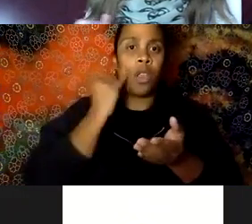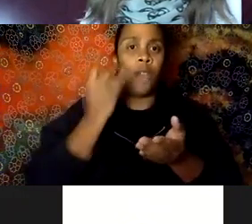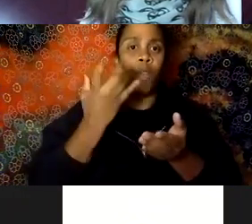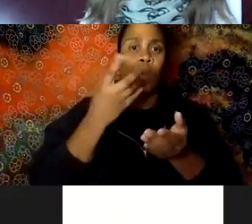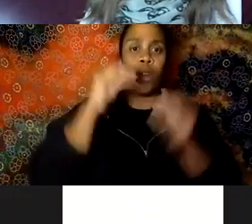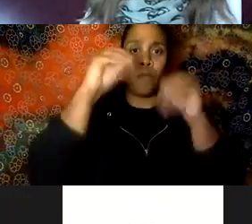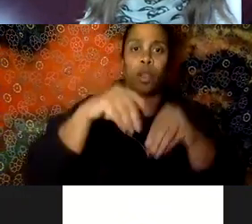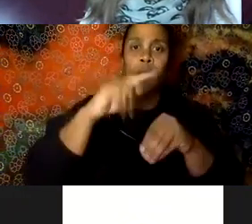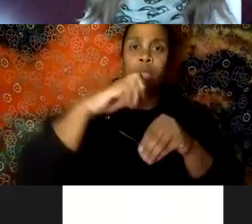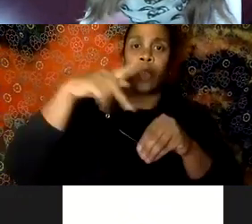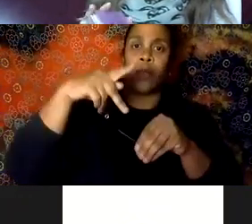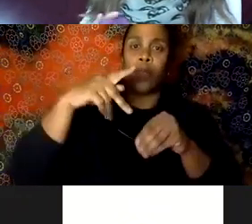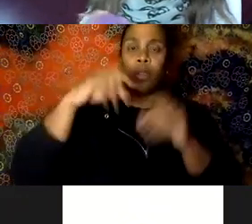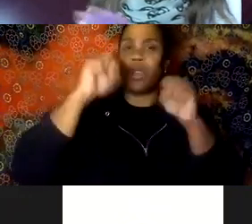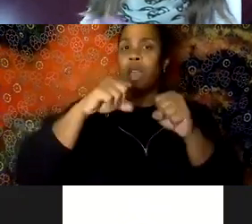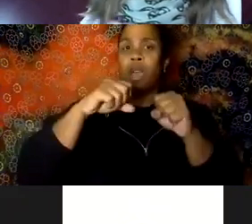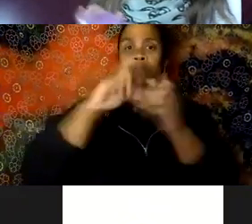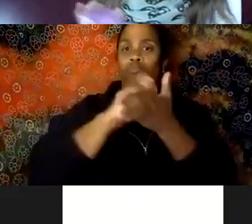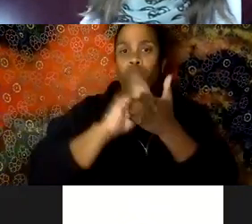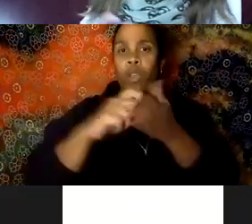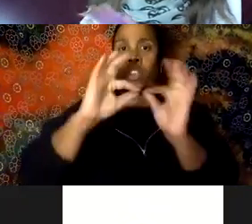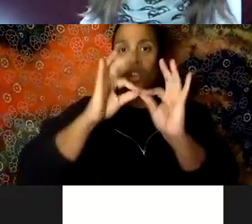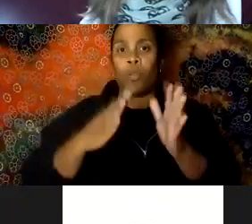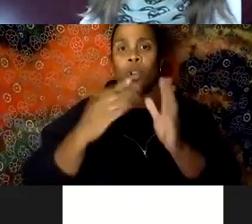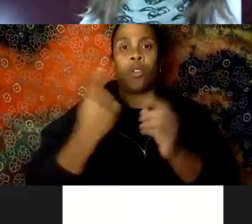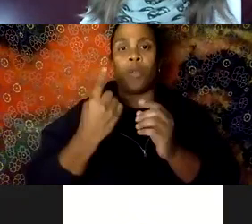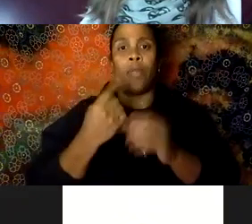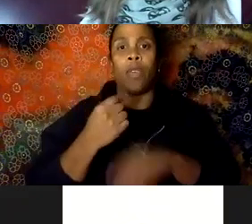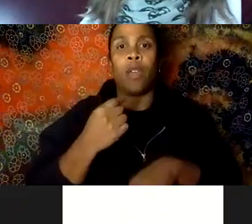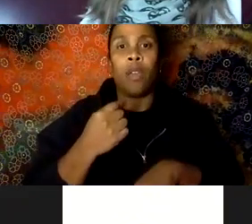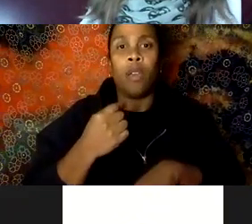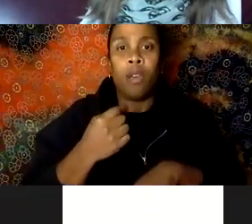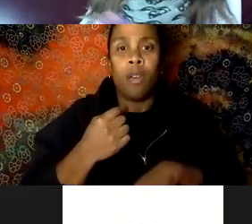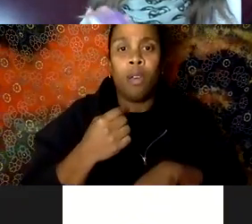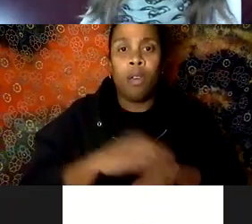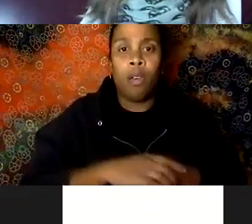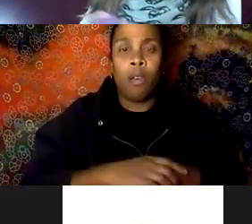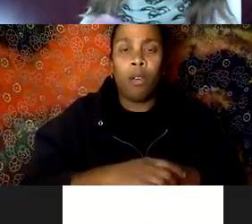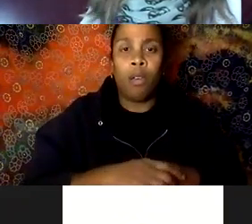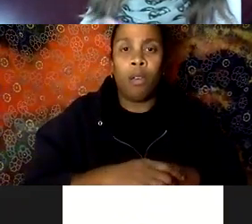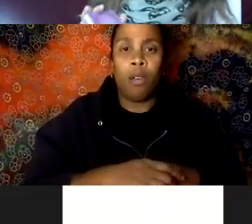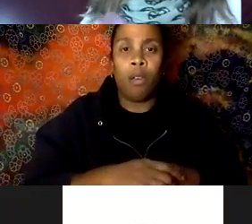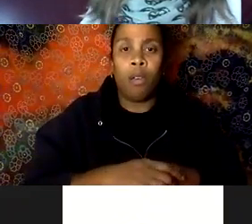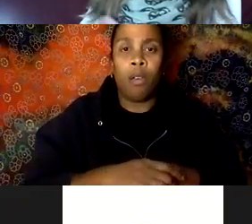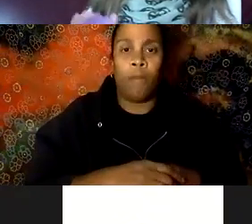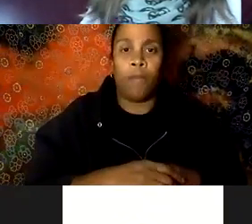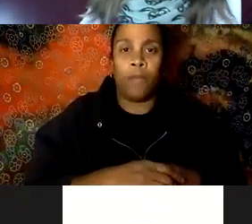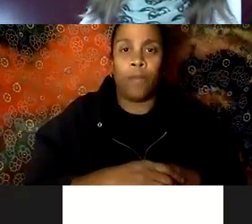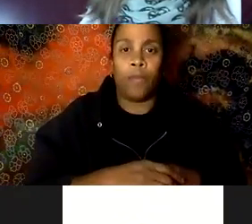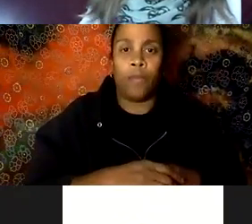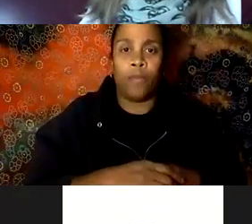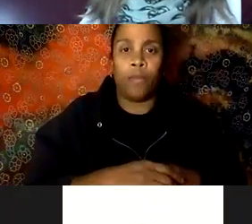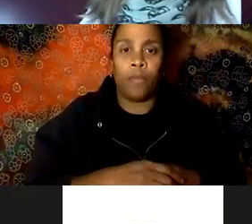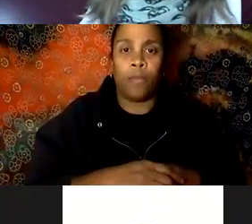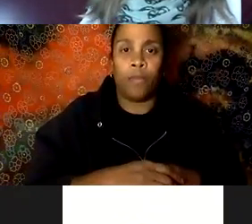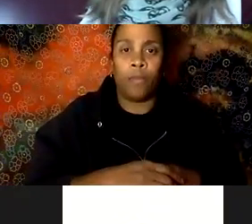could put interpreter or something like that in the in their payment on PayPal, that would be great. And yeah, I